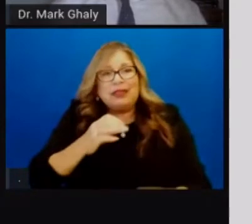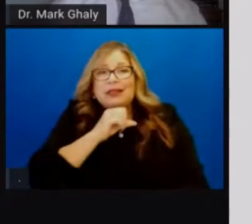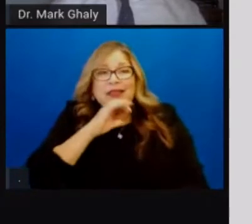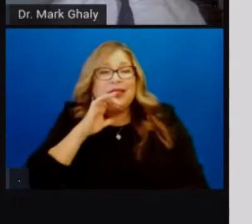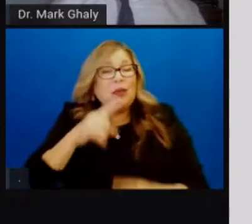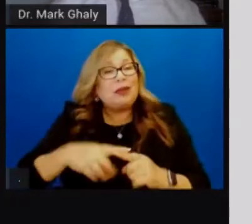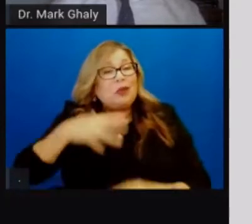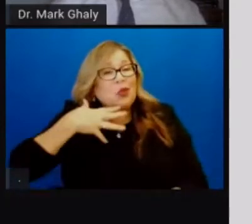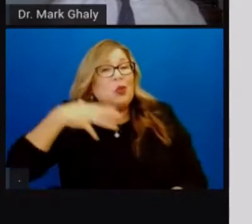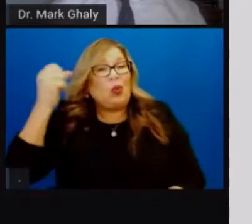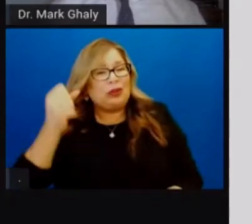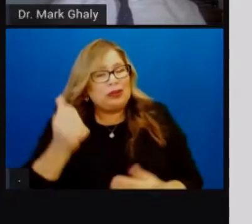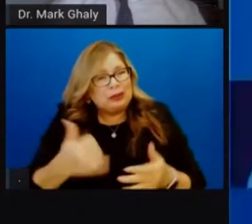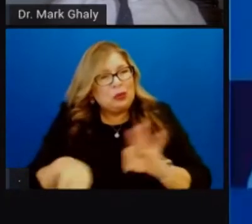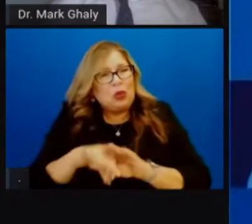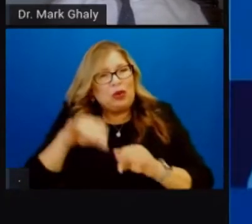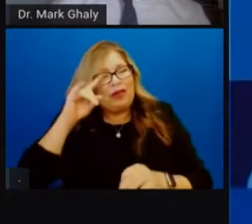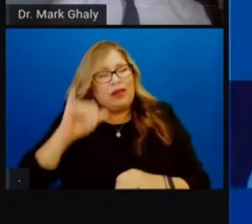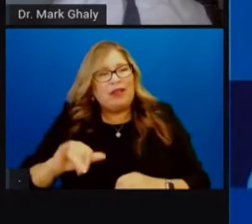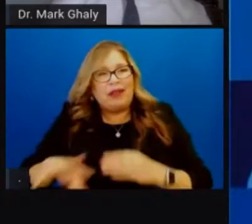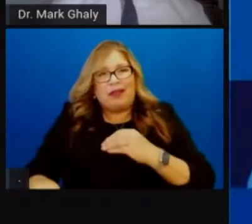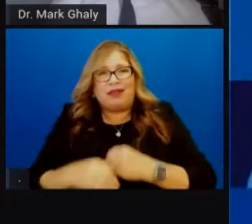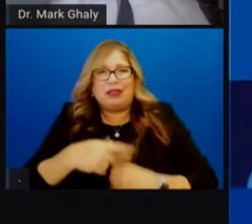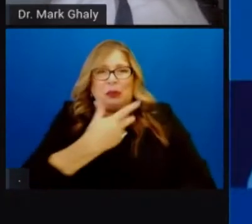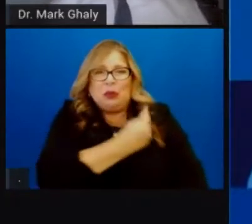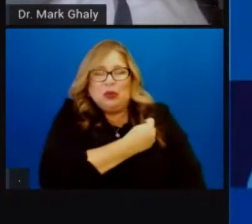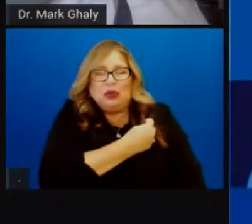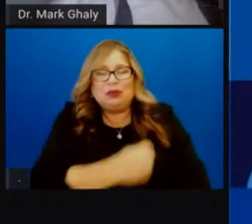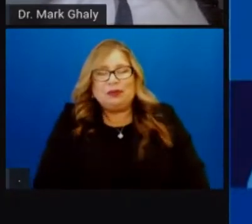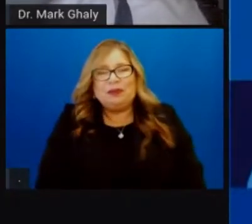Californians. Next slide, please.